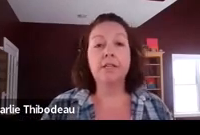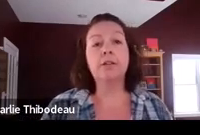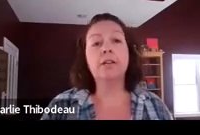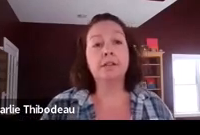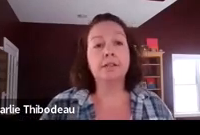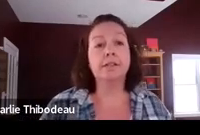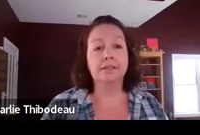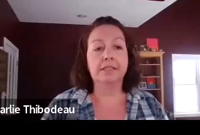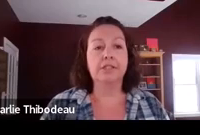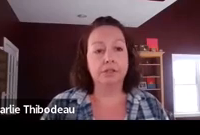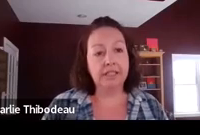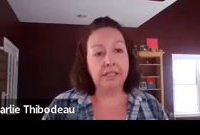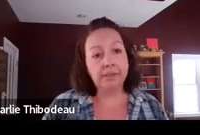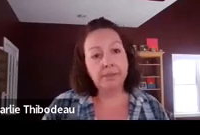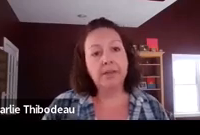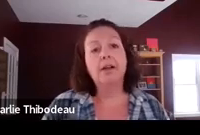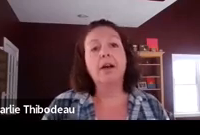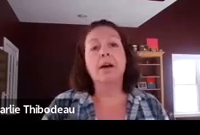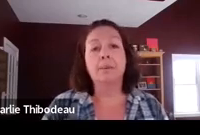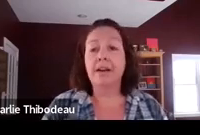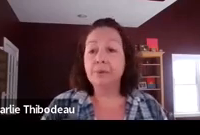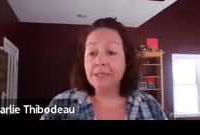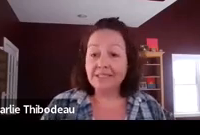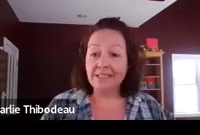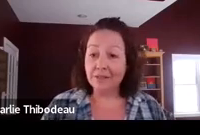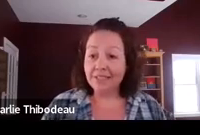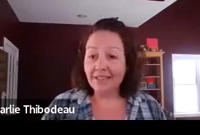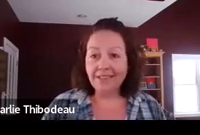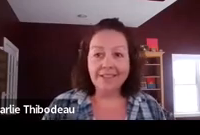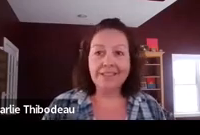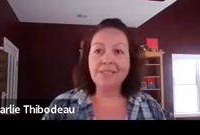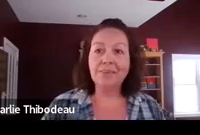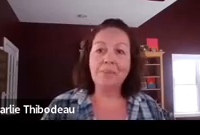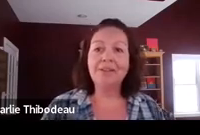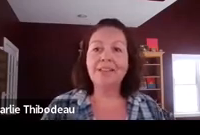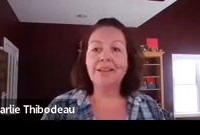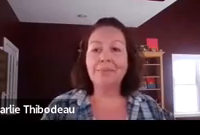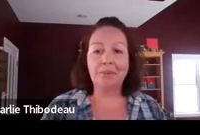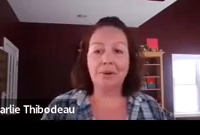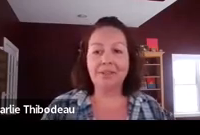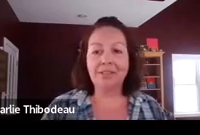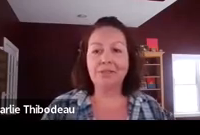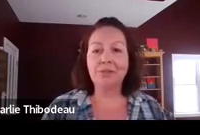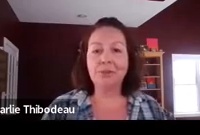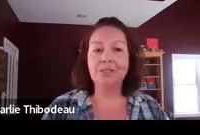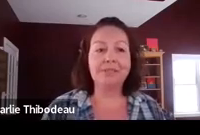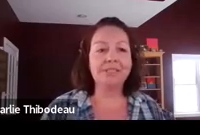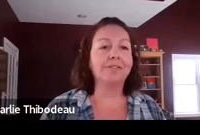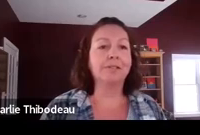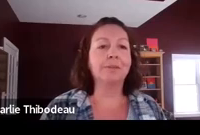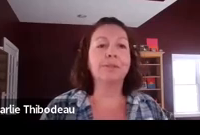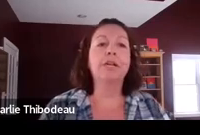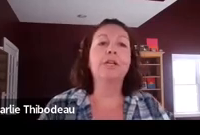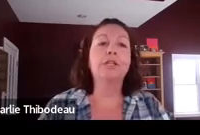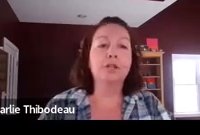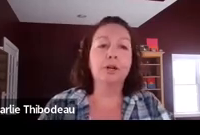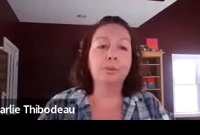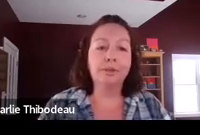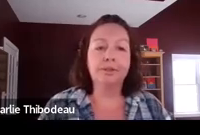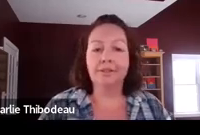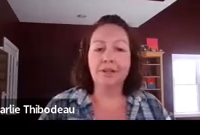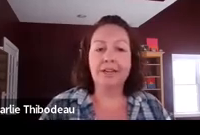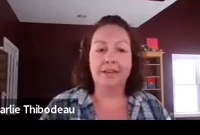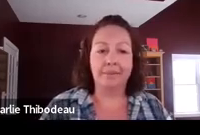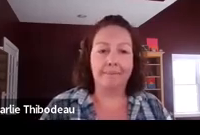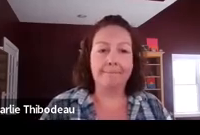And here is our team. Everybody's here today, I think. So I'm going to let them come on and introduce themselves. So we'll